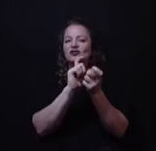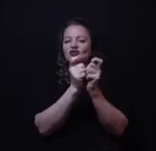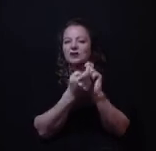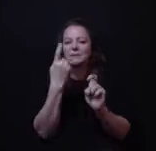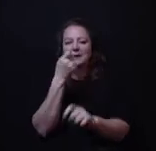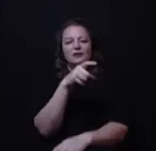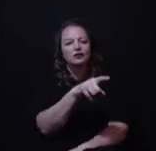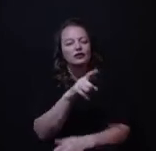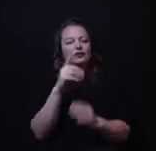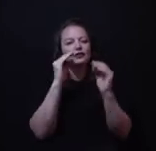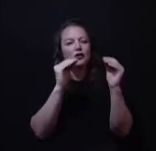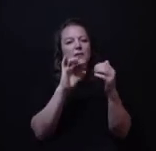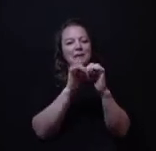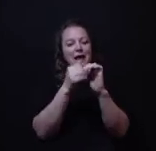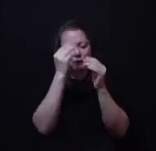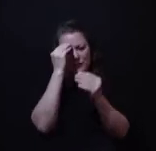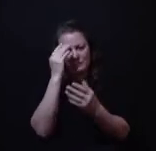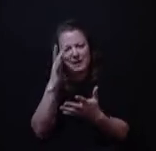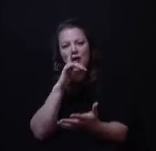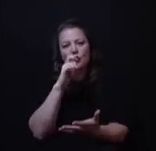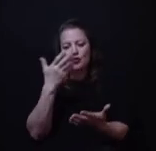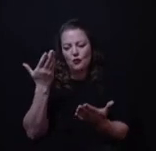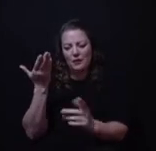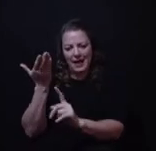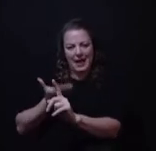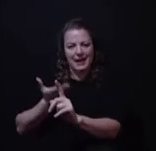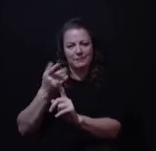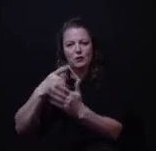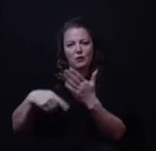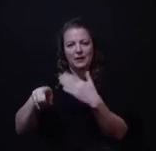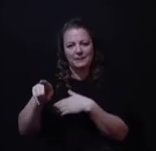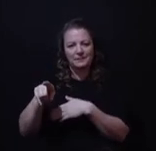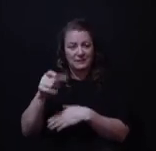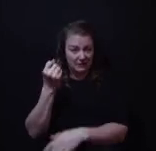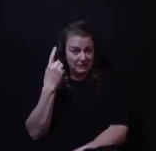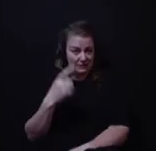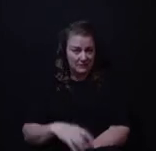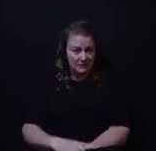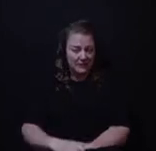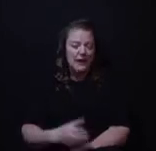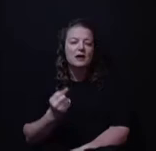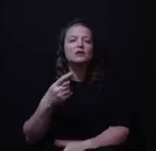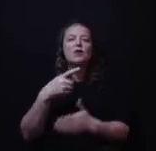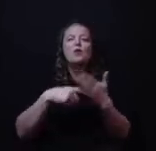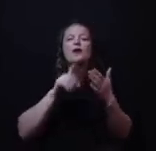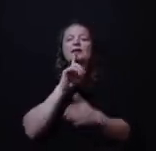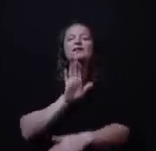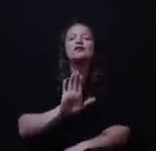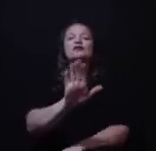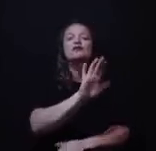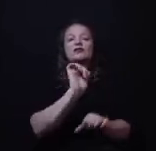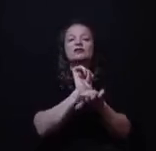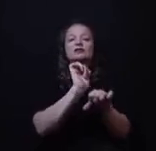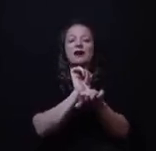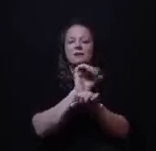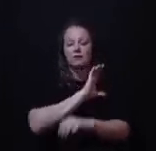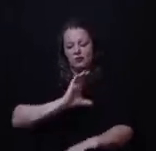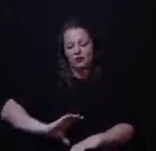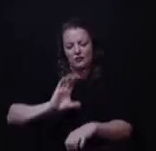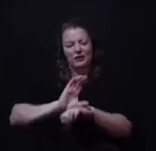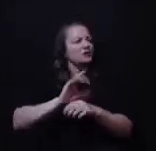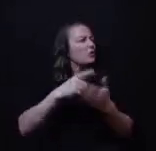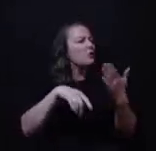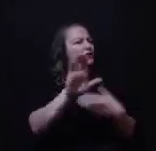you've taught them how to obey who I am and what I am. Y'all get it? So what is your job as Christ Church? What is your